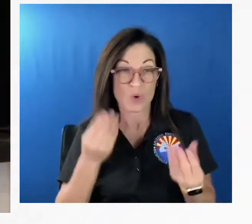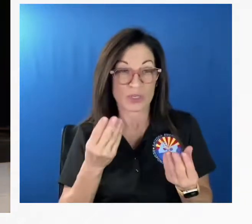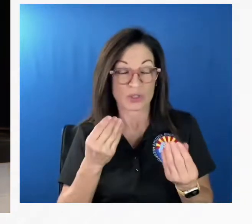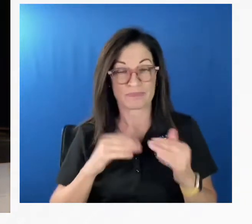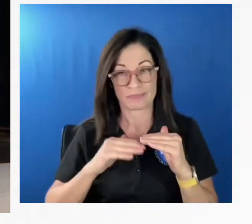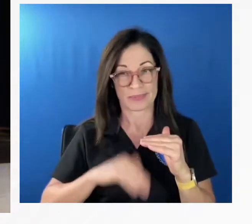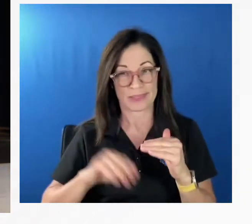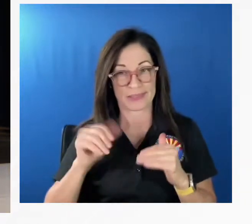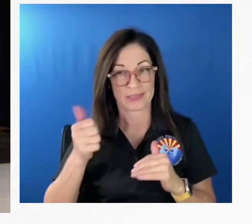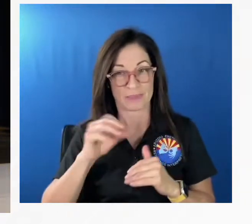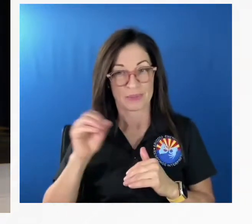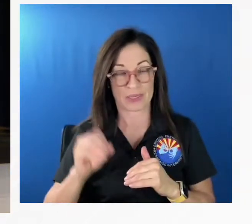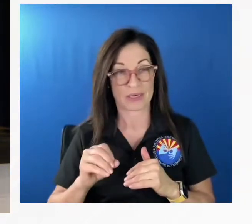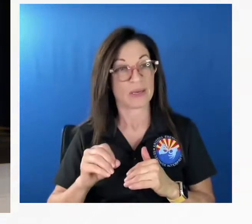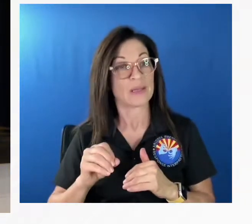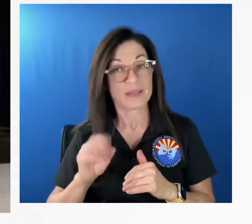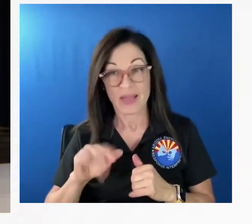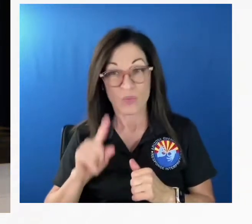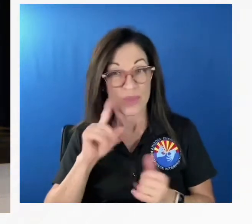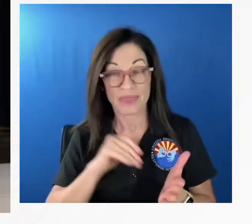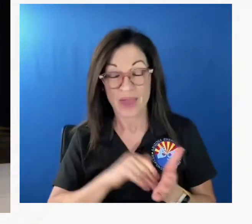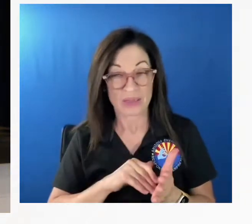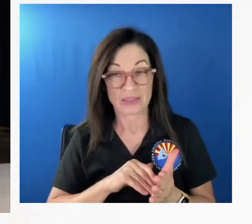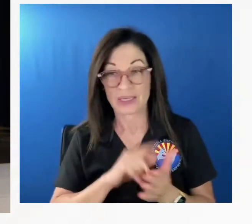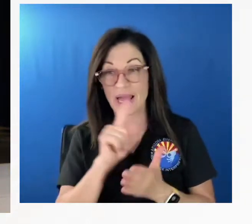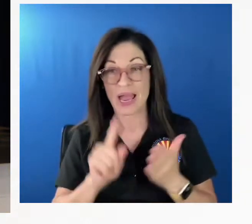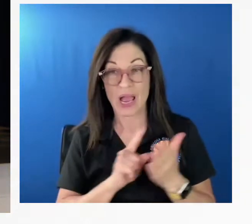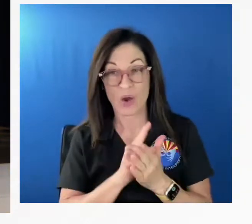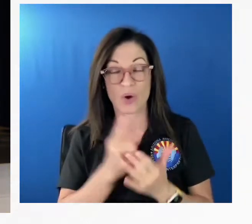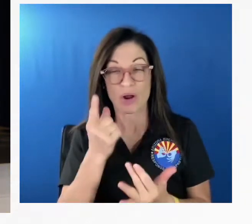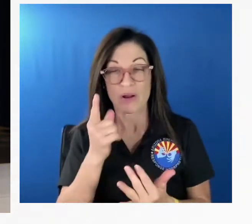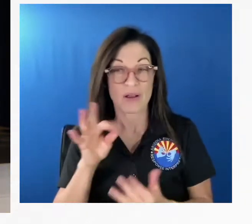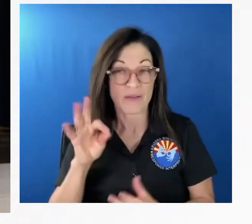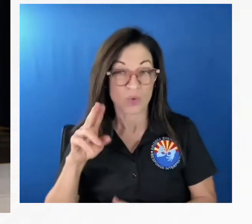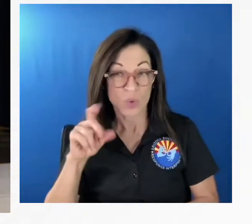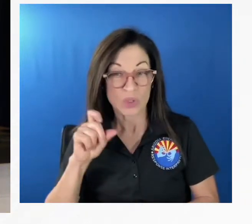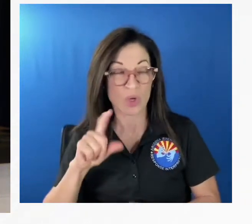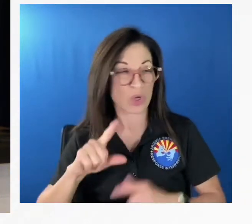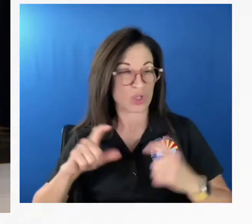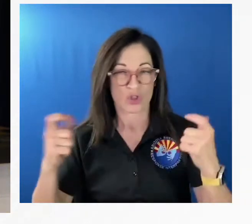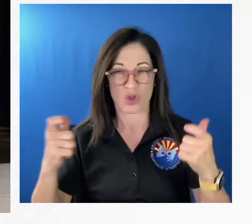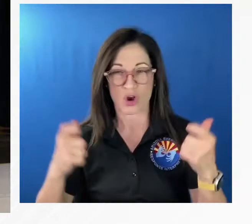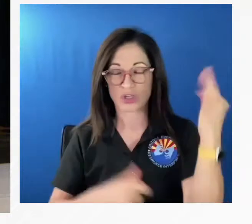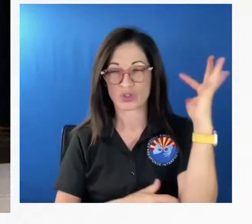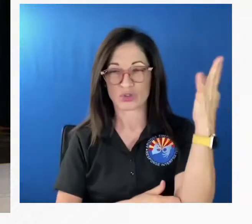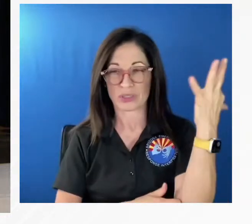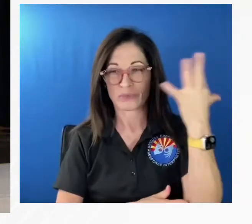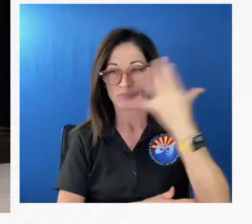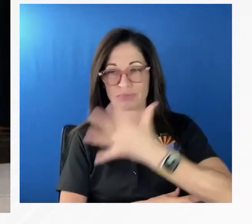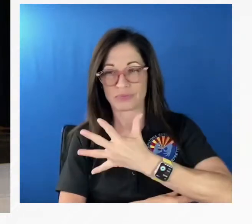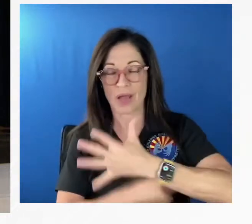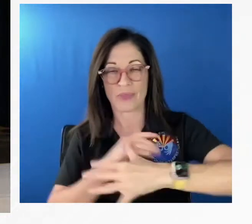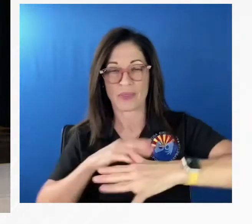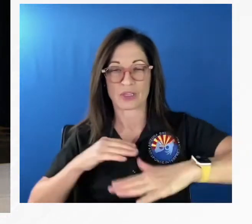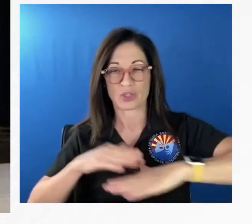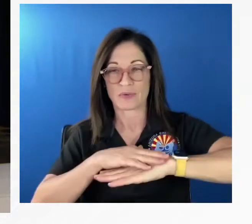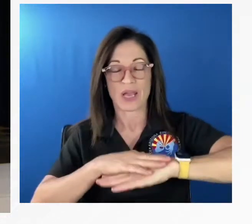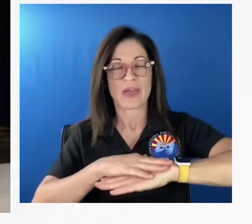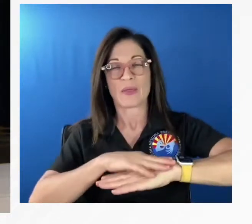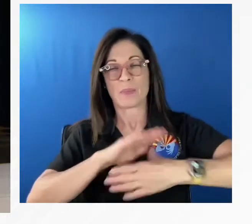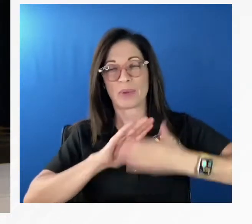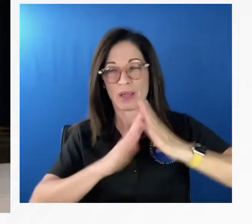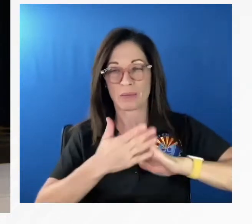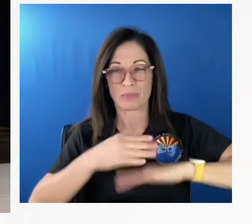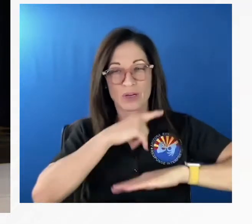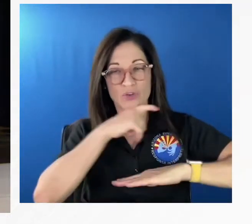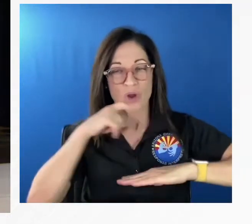those 1,000-hour fuels are the large diameter dead fuels that'll be on the surface. So they dry out over the season. And